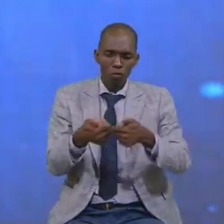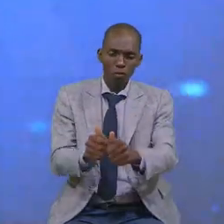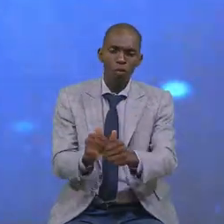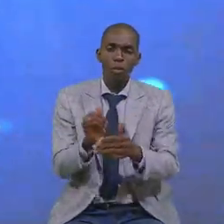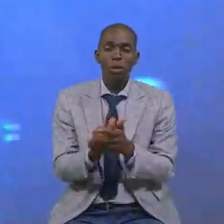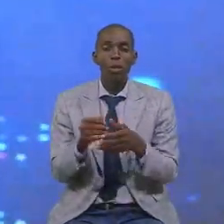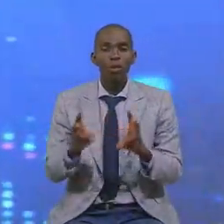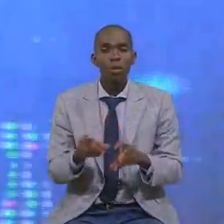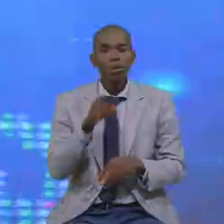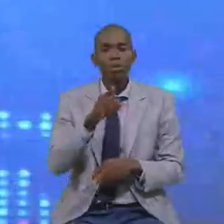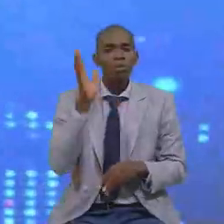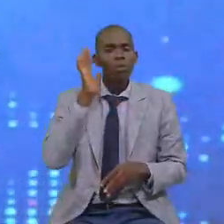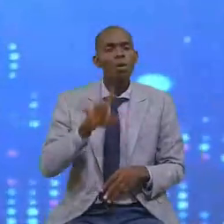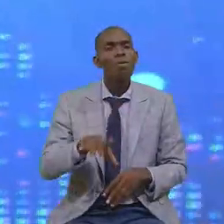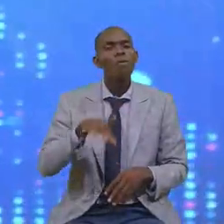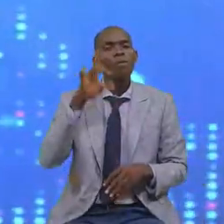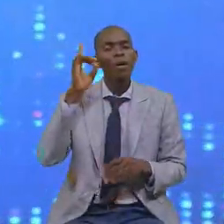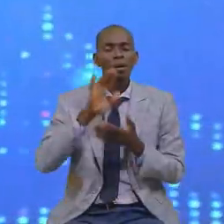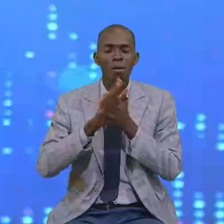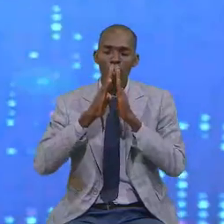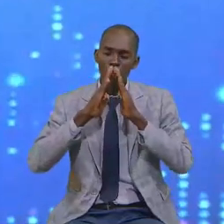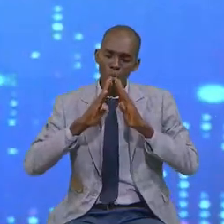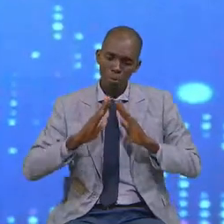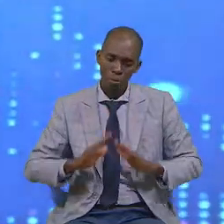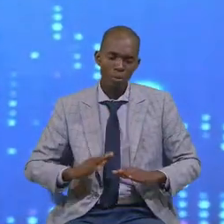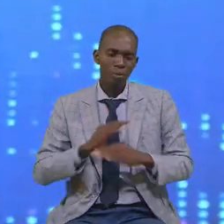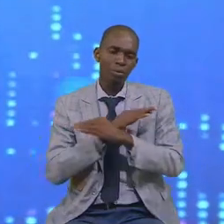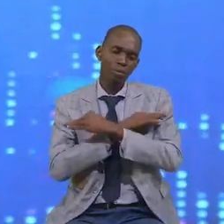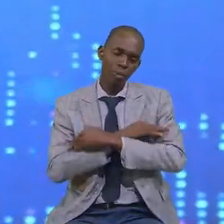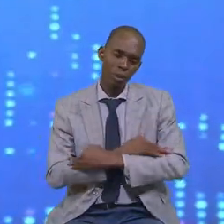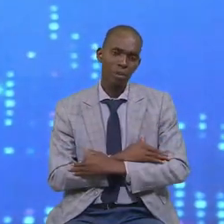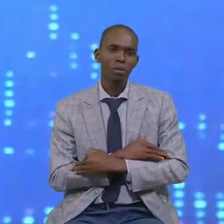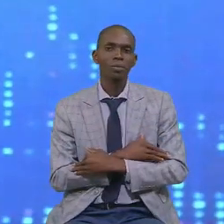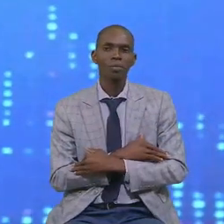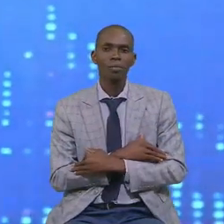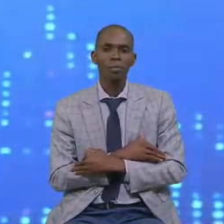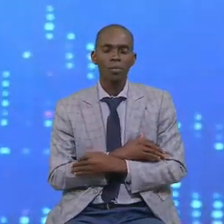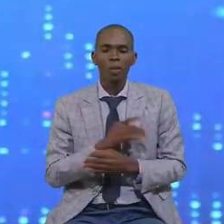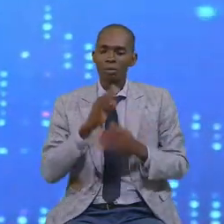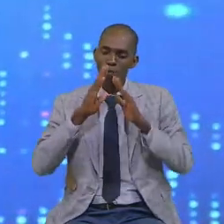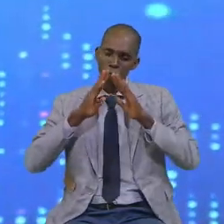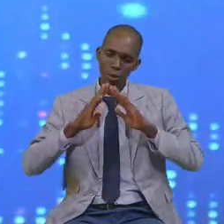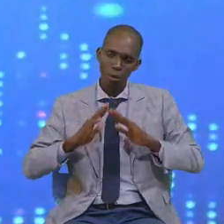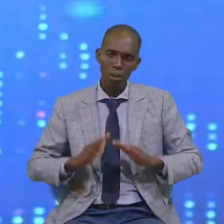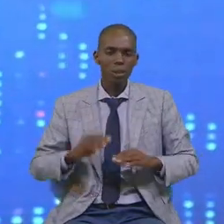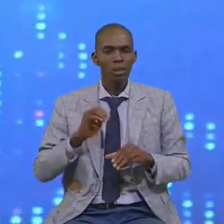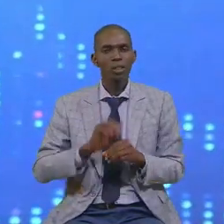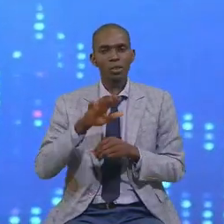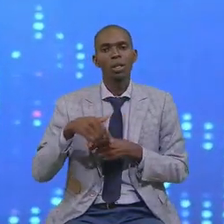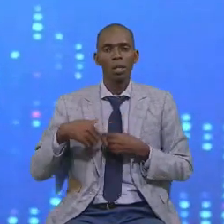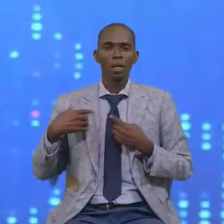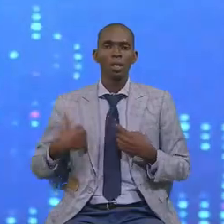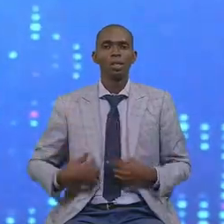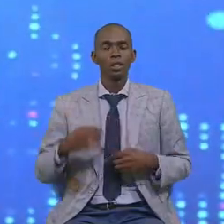you'll find rest, peace, tranquility in your heart, in